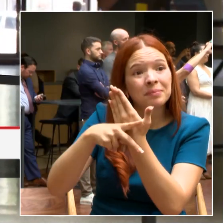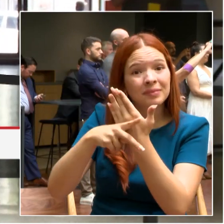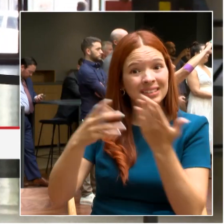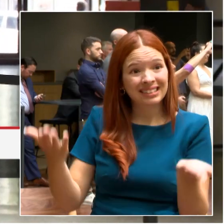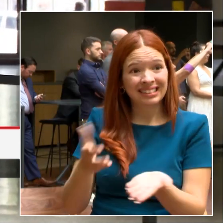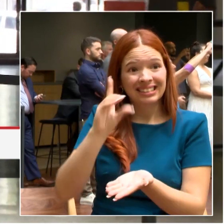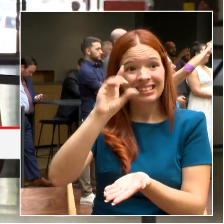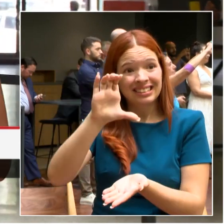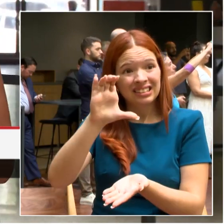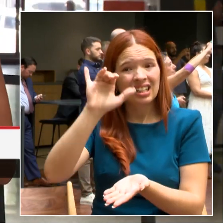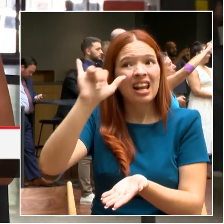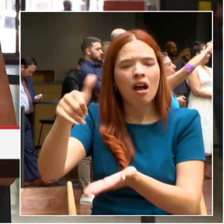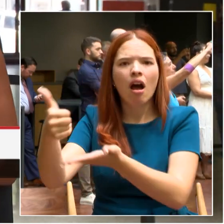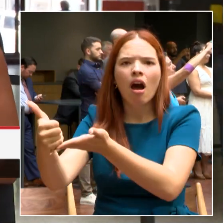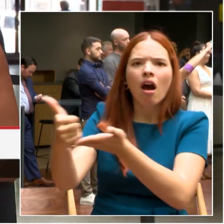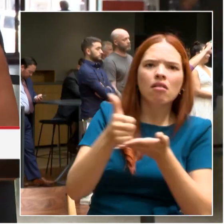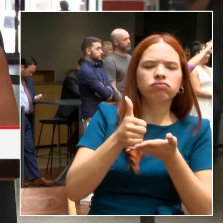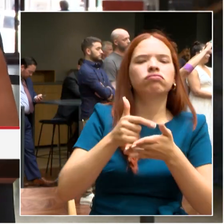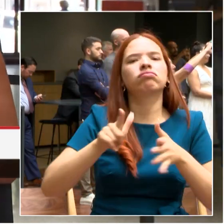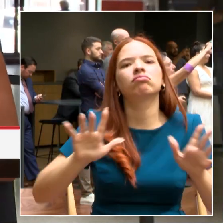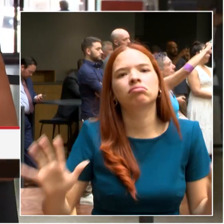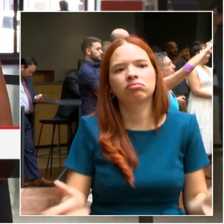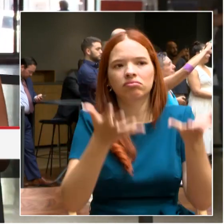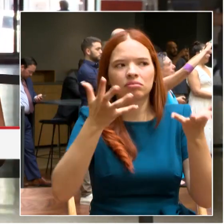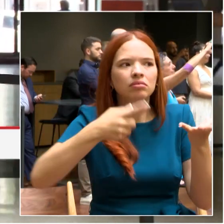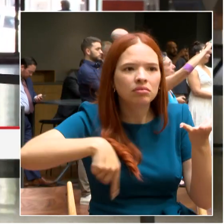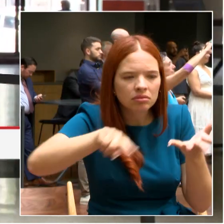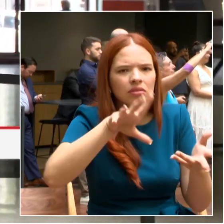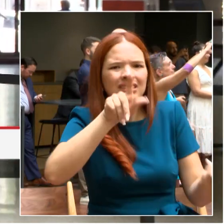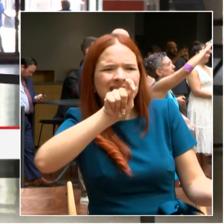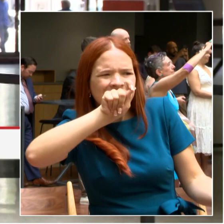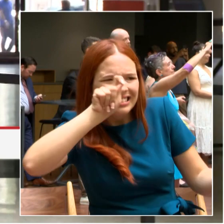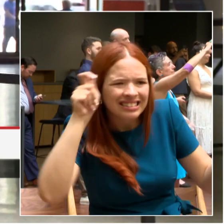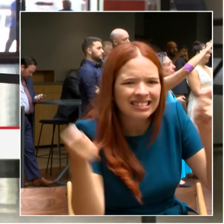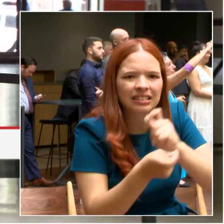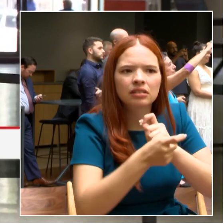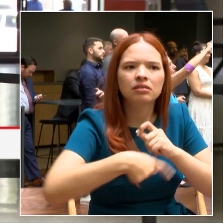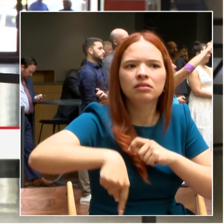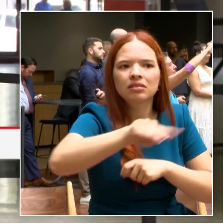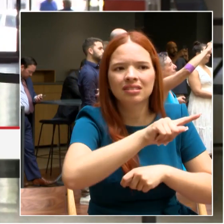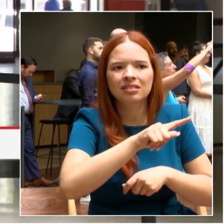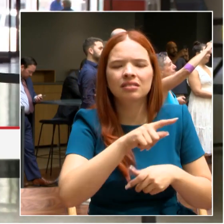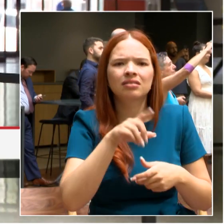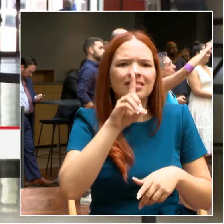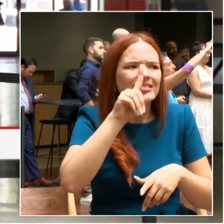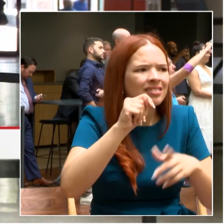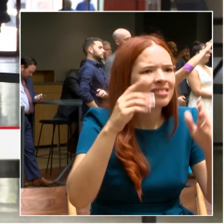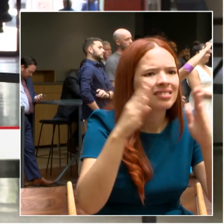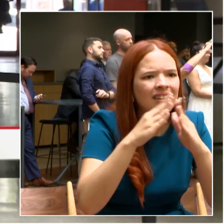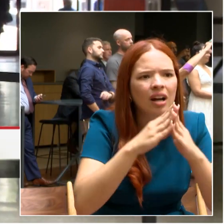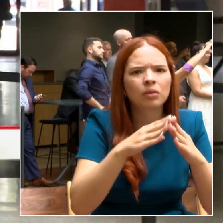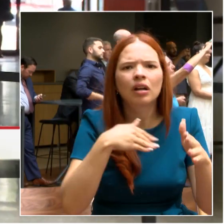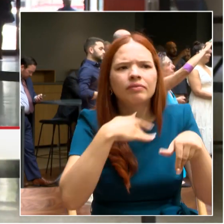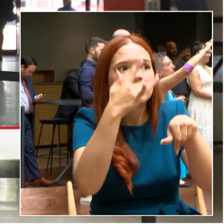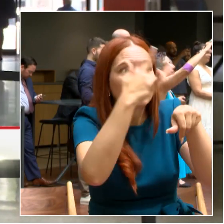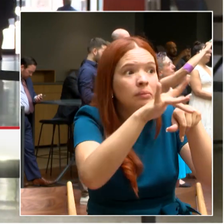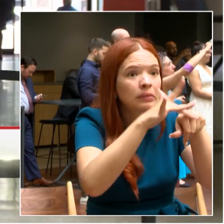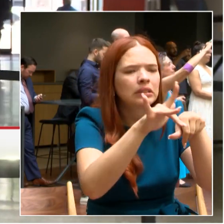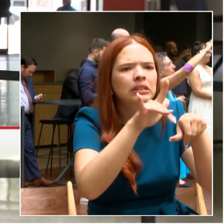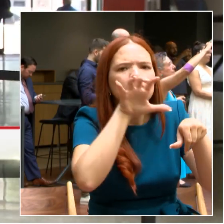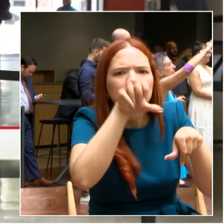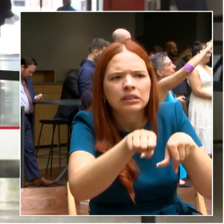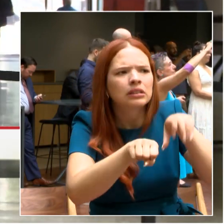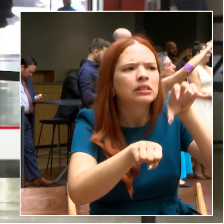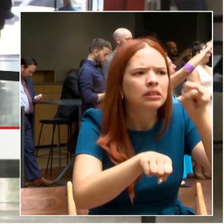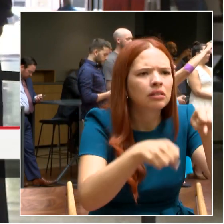mix of uses in the downtown. Because while we will, federal government workers will come back to DC,